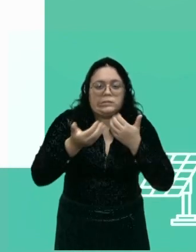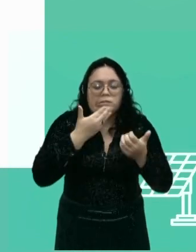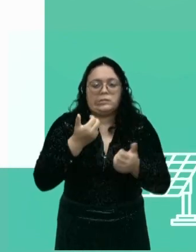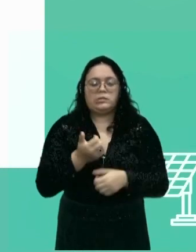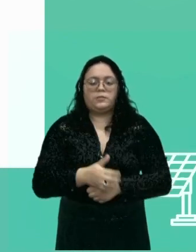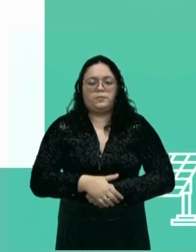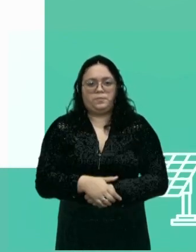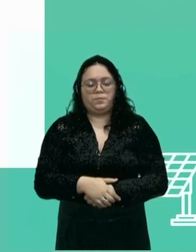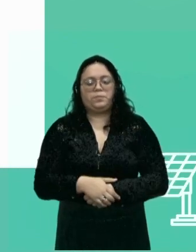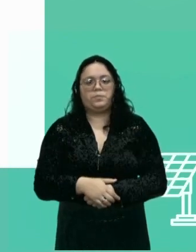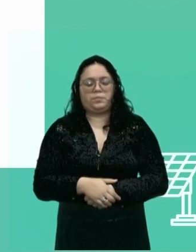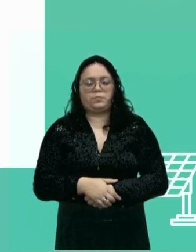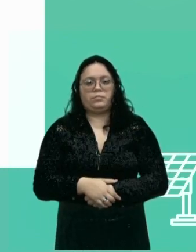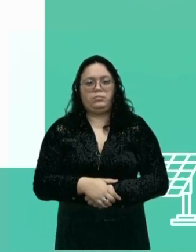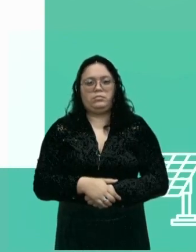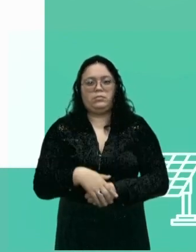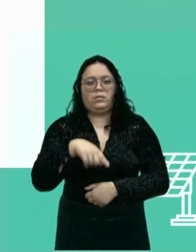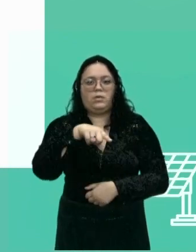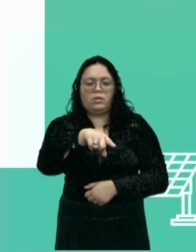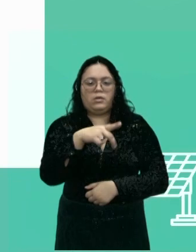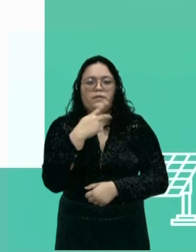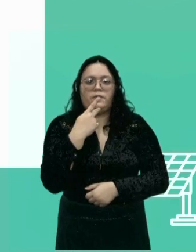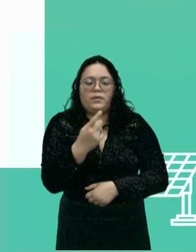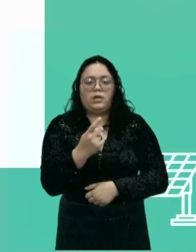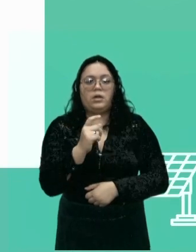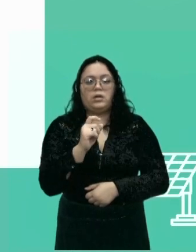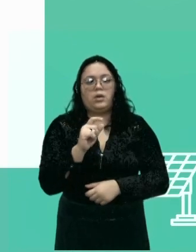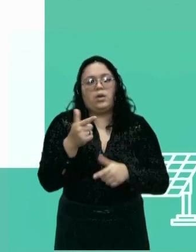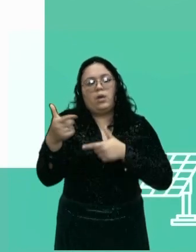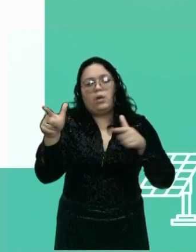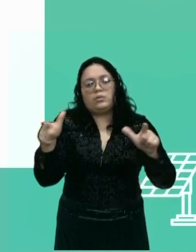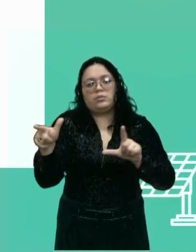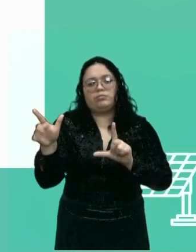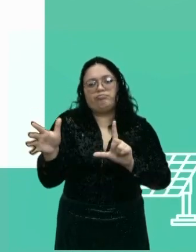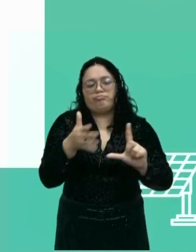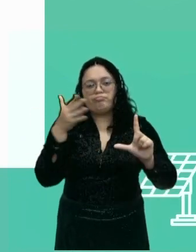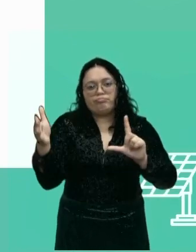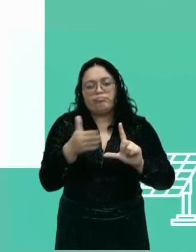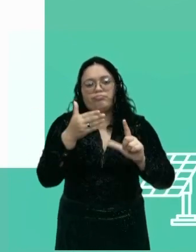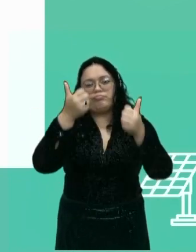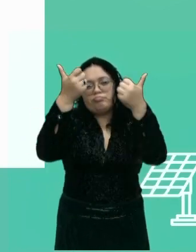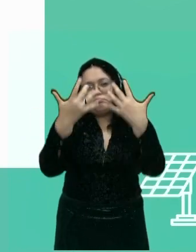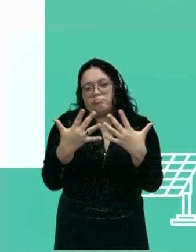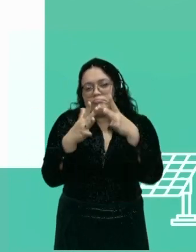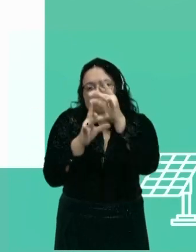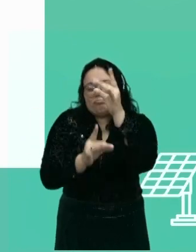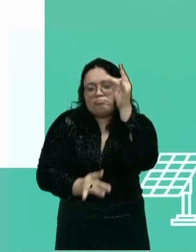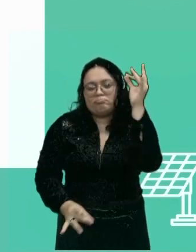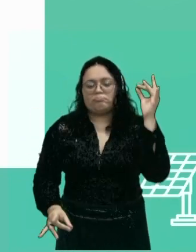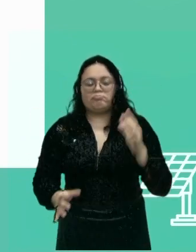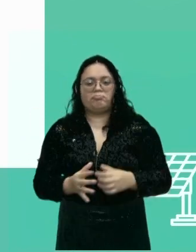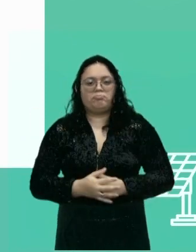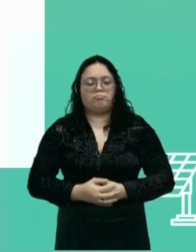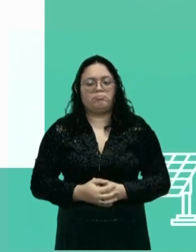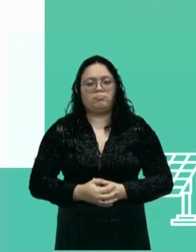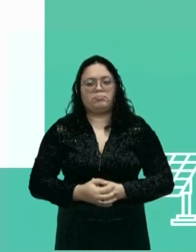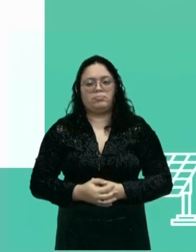into in subsequent slides. As you see, it is barred here. Some of the different